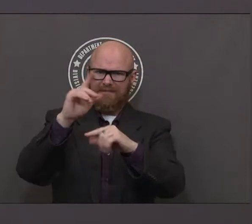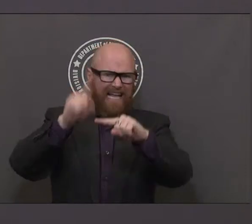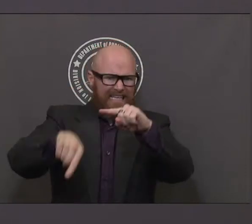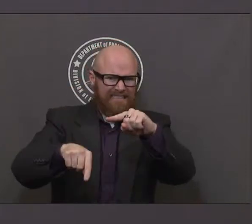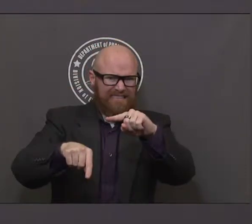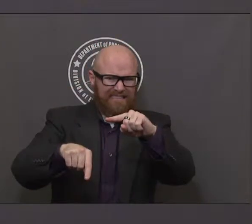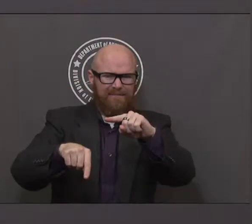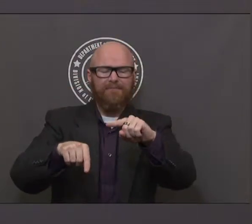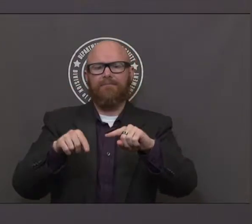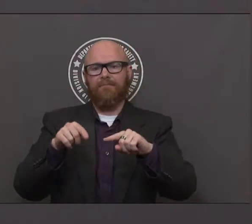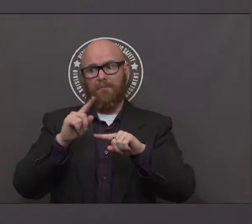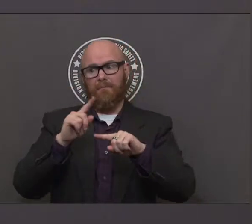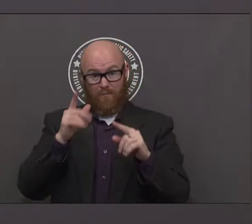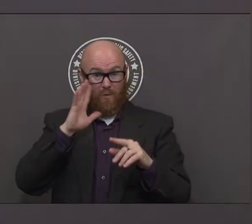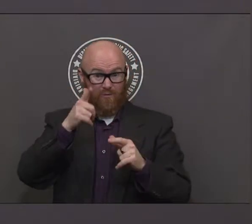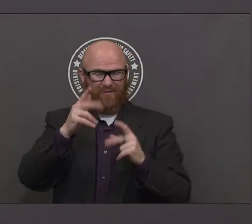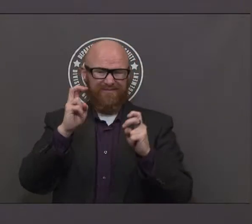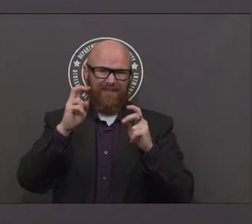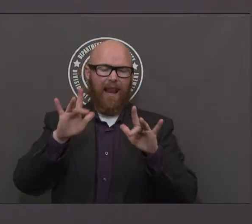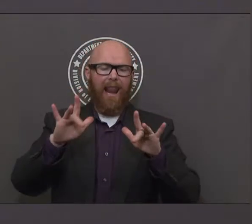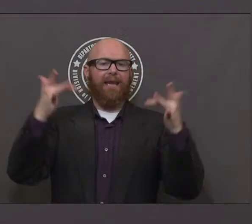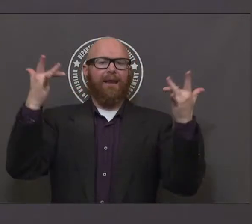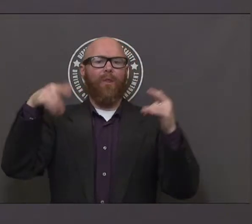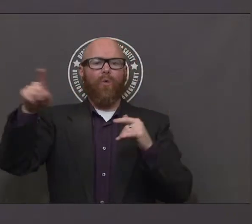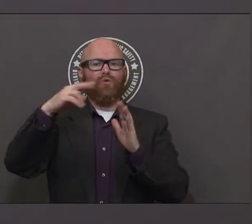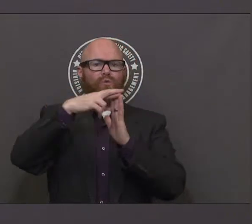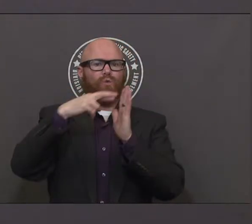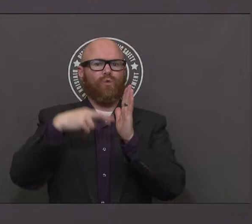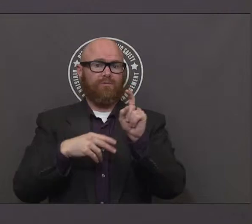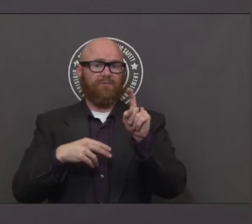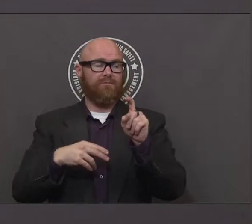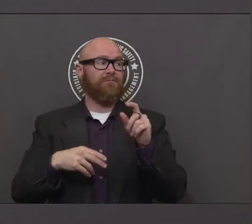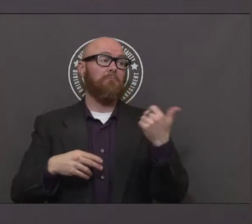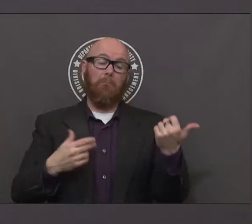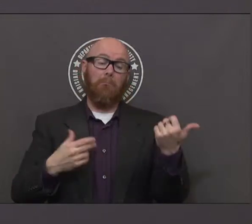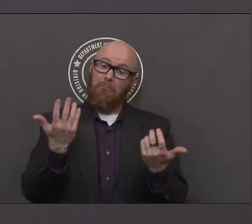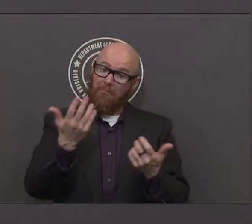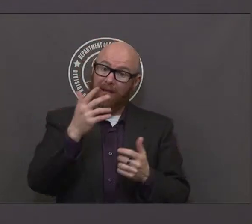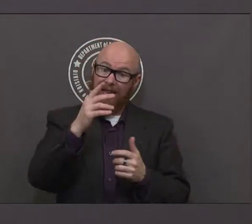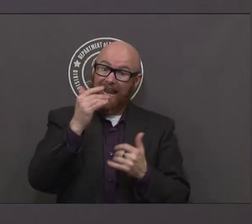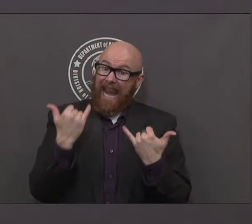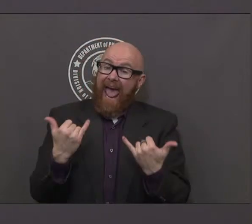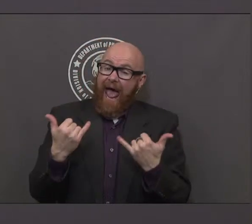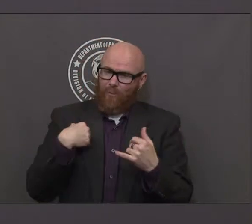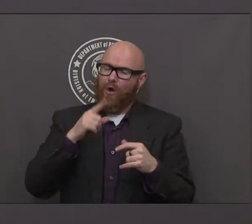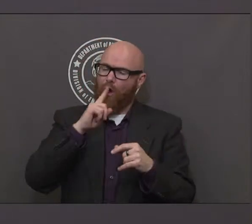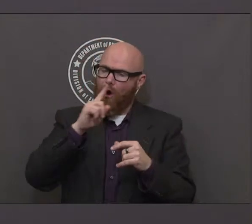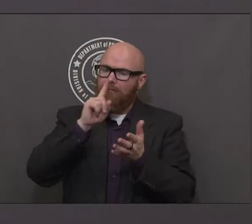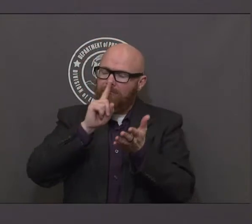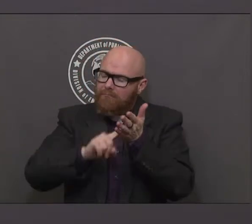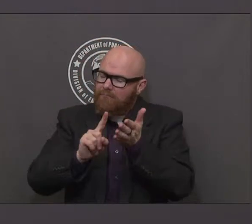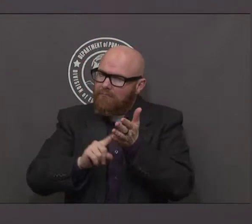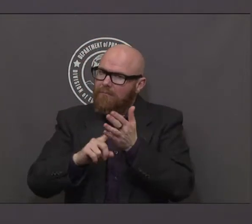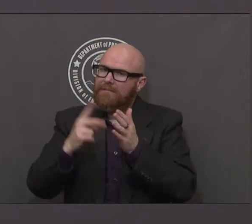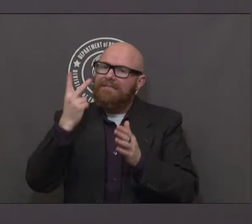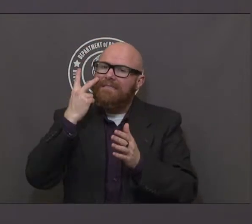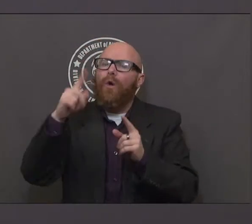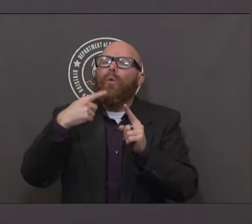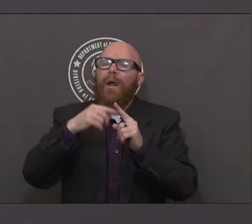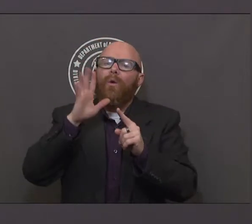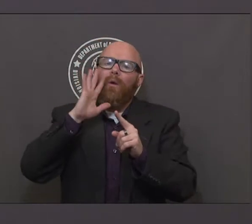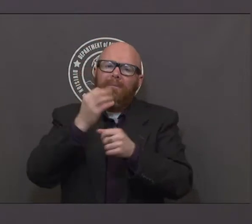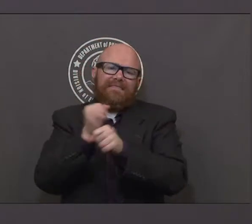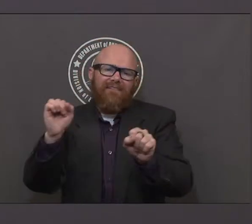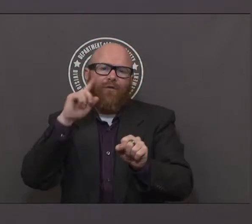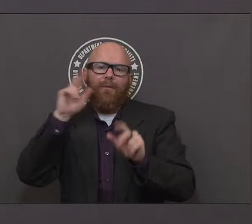our partners on those policies, and it's something we're evaluating to see when it will be safe for both staff, visitors, and residents in